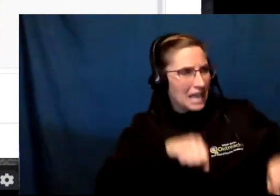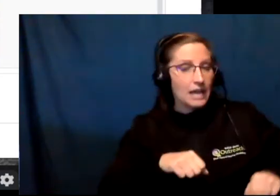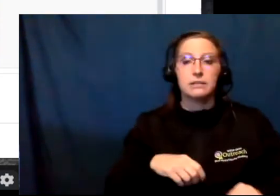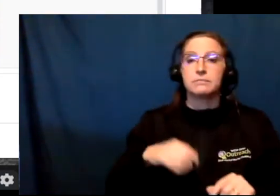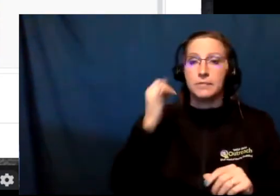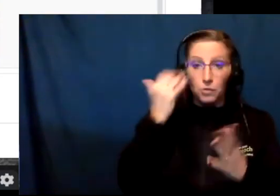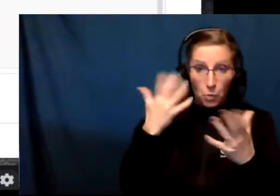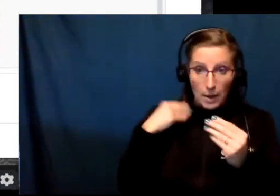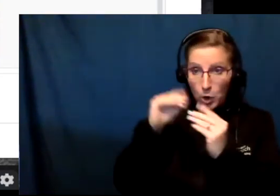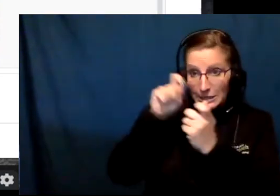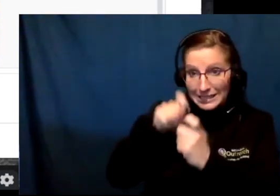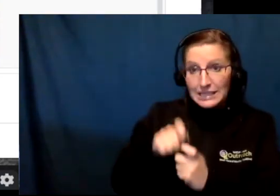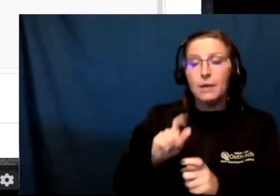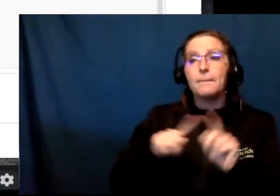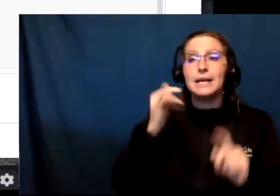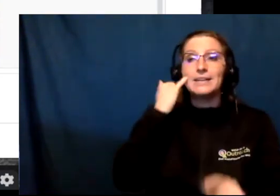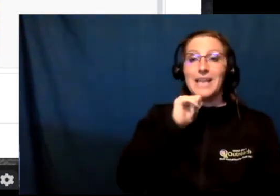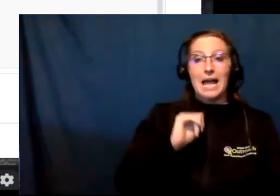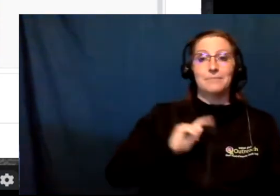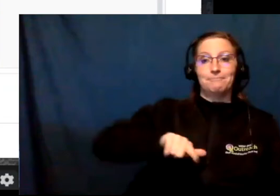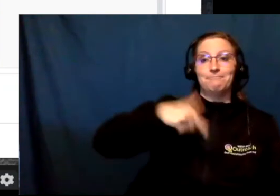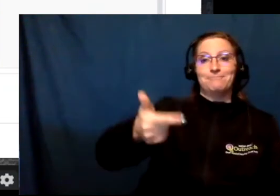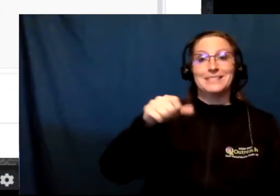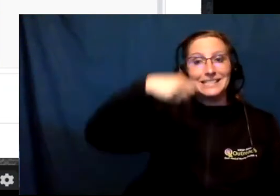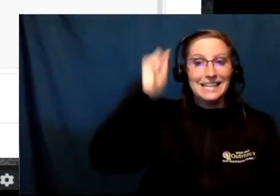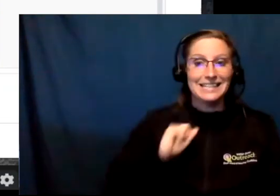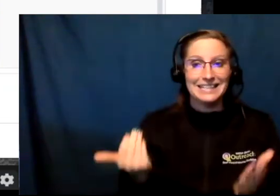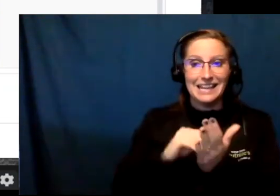detail if you want, but I will hand it back over to Stacy.